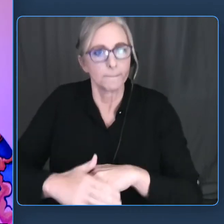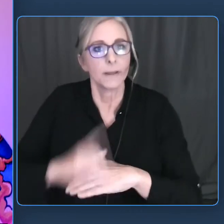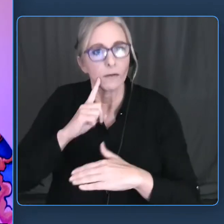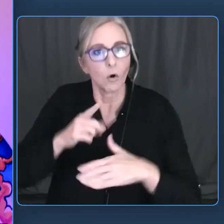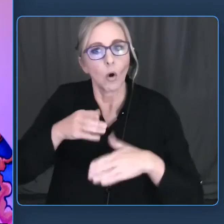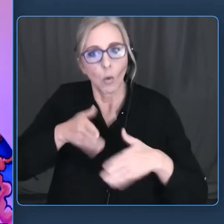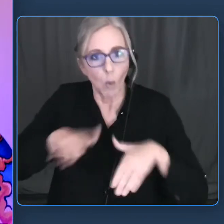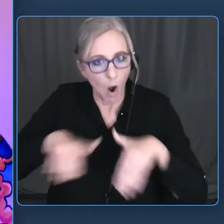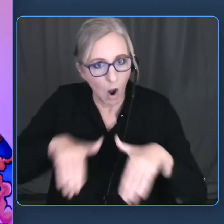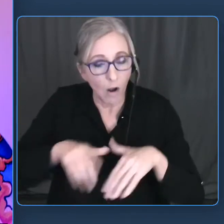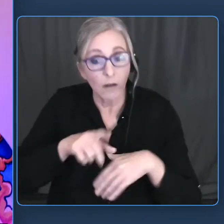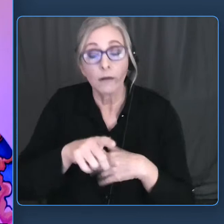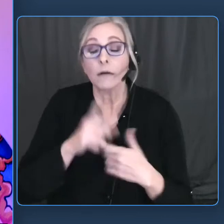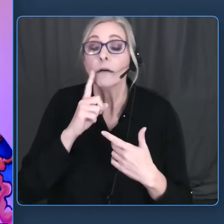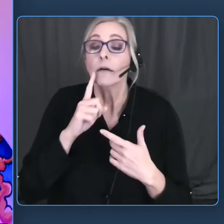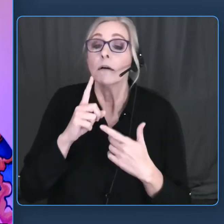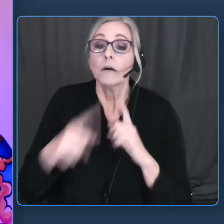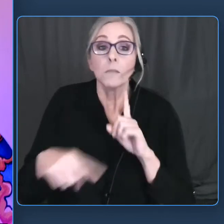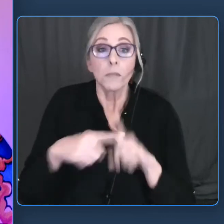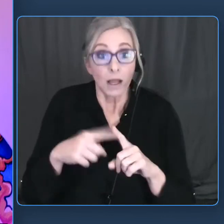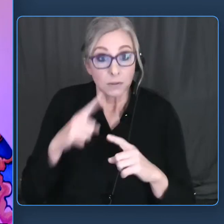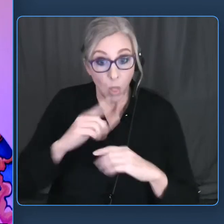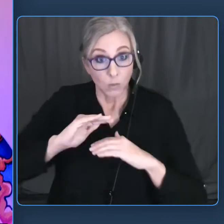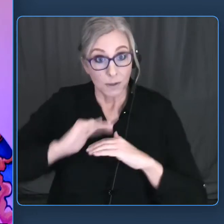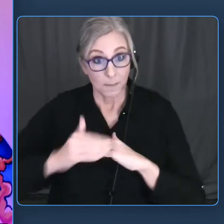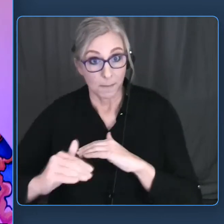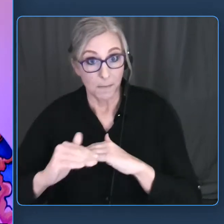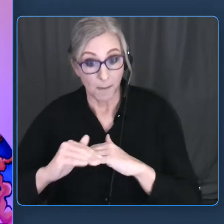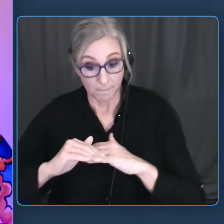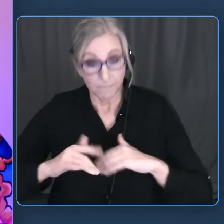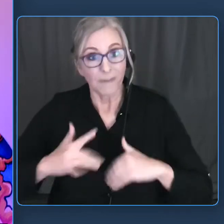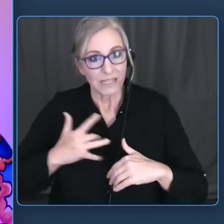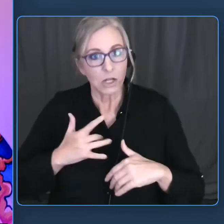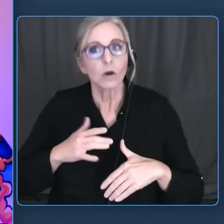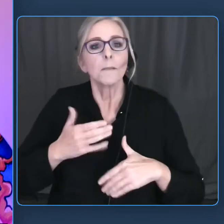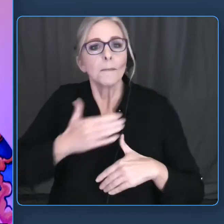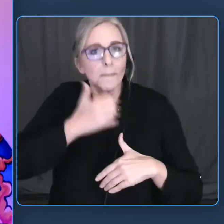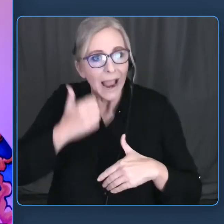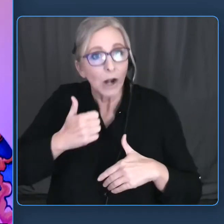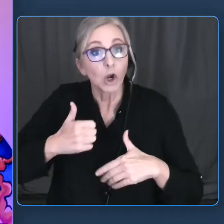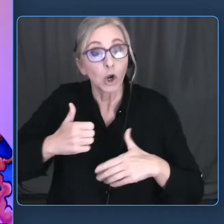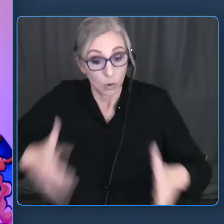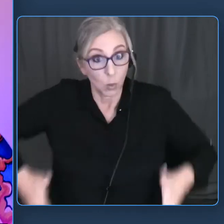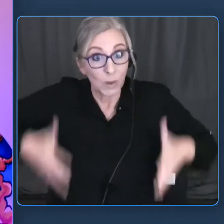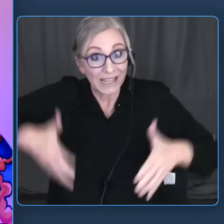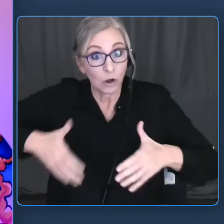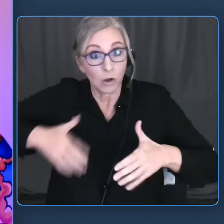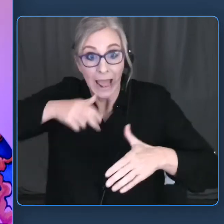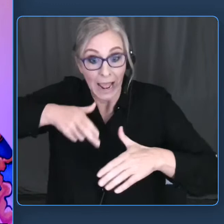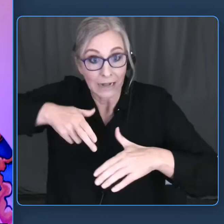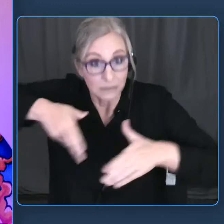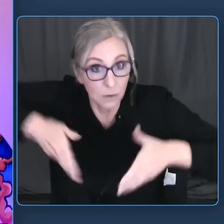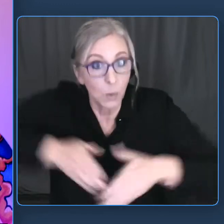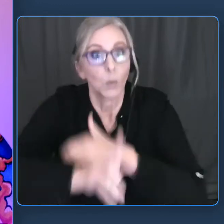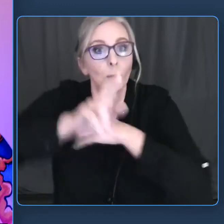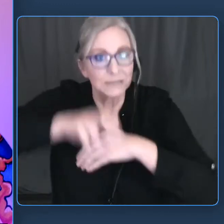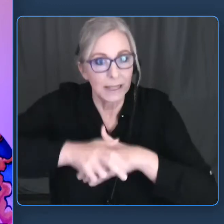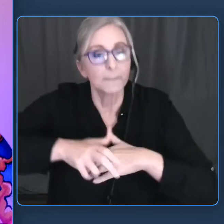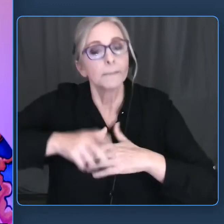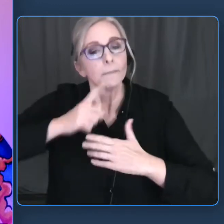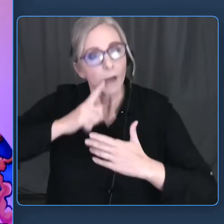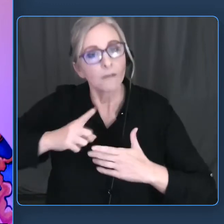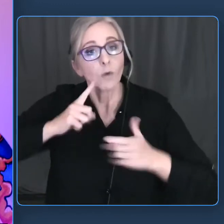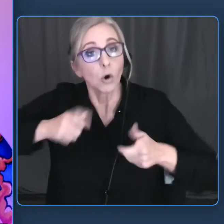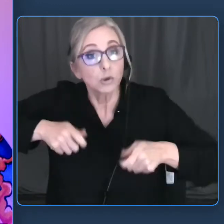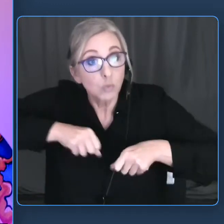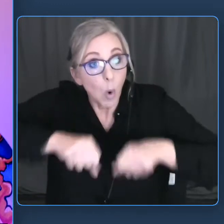I was also under the impression that these bumps also provide better traction for wheeled devices such as wheelchairs, scooters, and